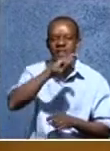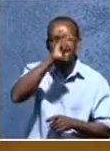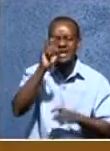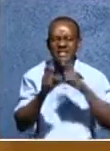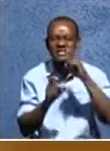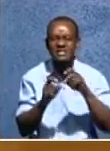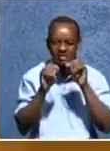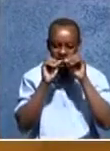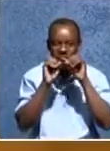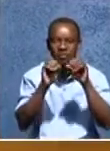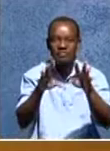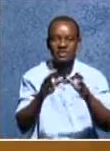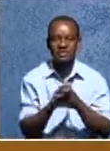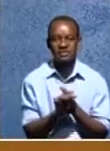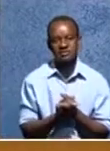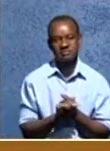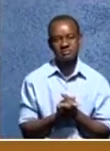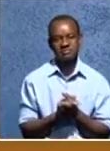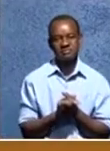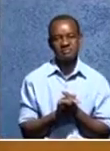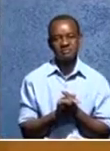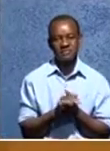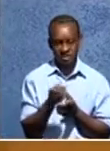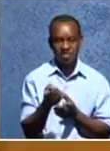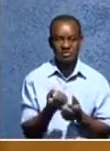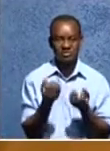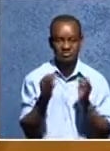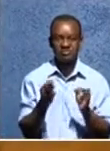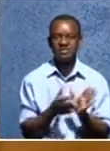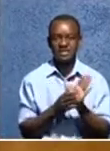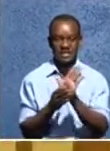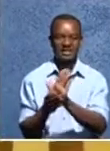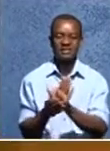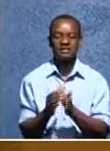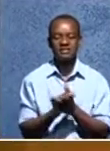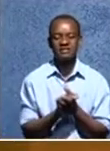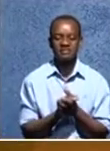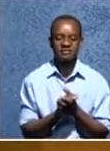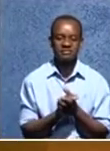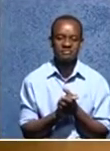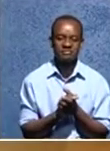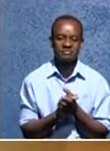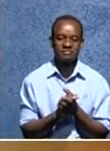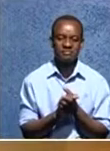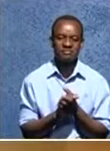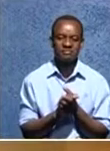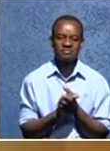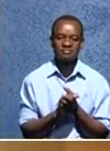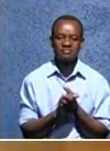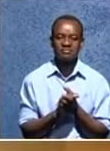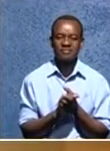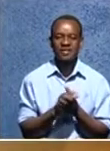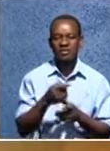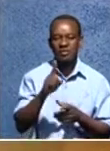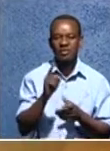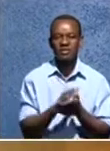okay, this is on offer. They have a little booklet called, I'm not sure, it's domestic tourism,